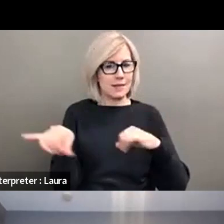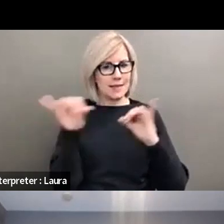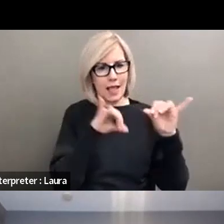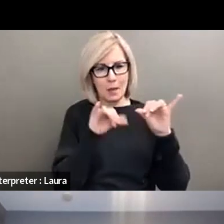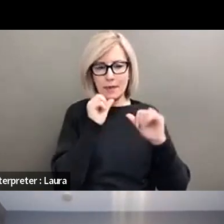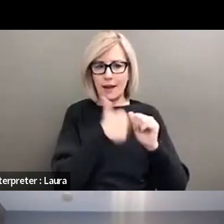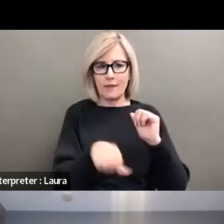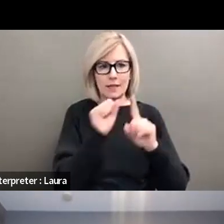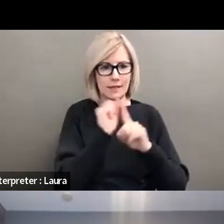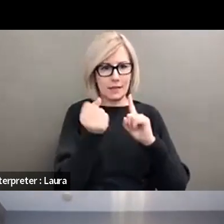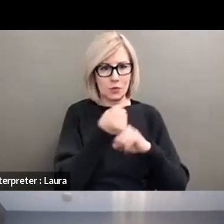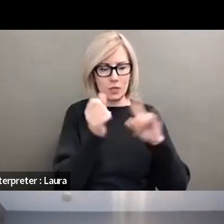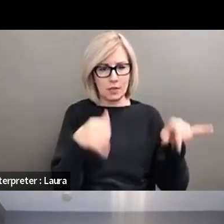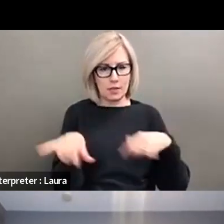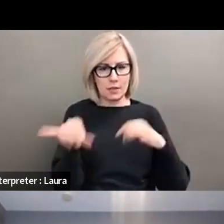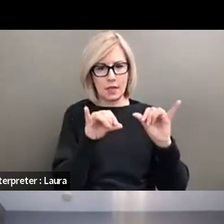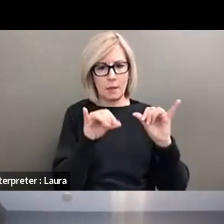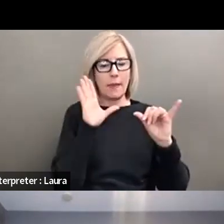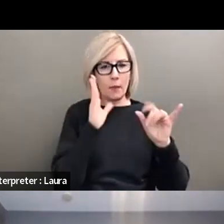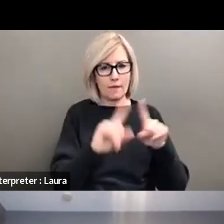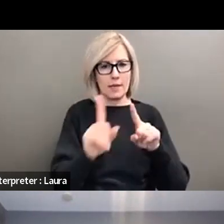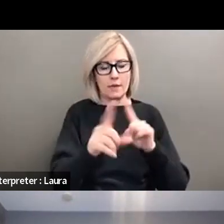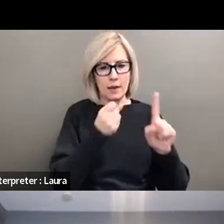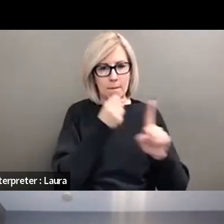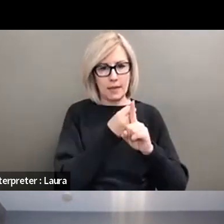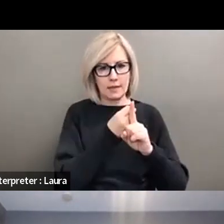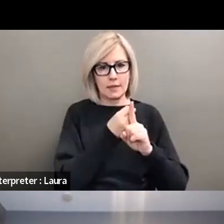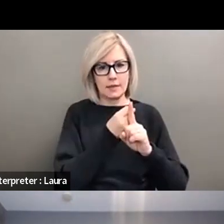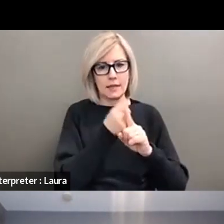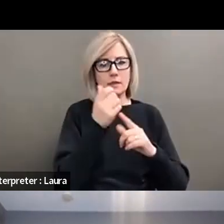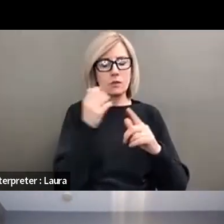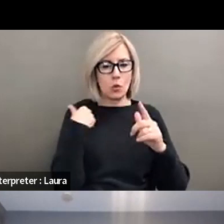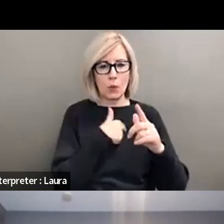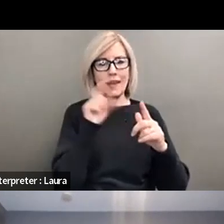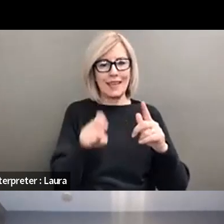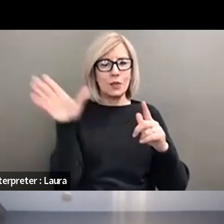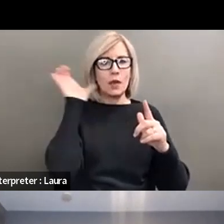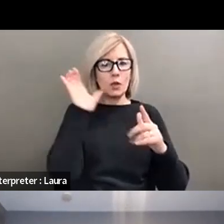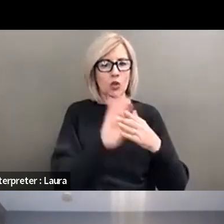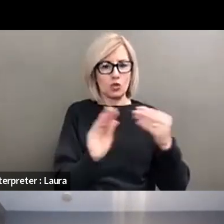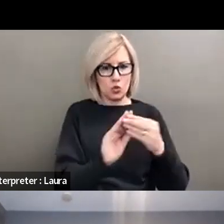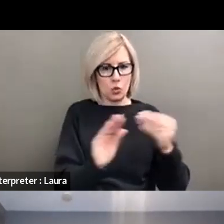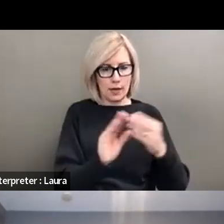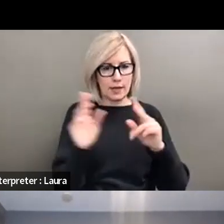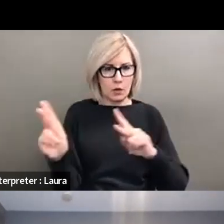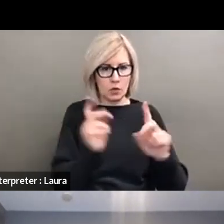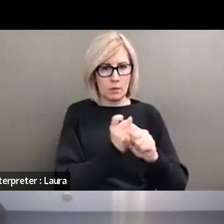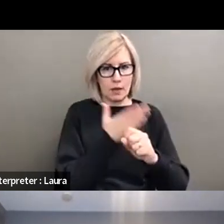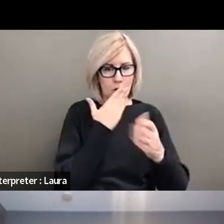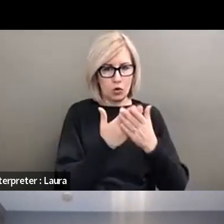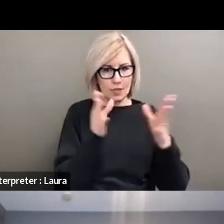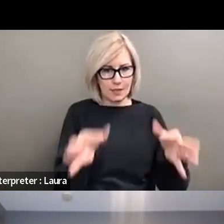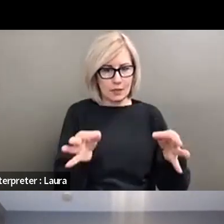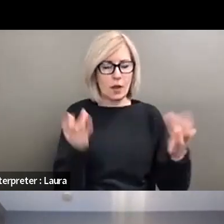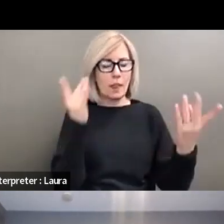every situation is the same, and there will be different impacts. And so we need to be hearing these stories in order to make good decisions and